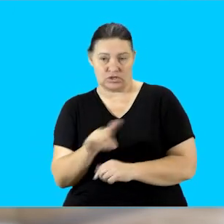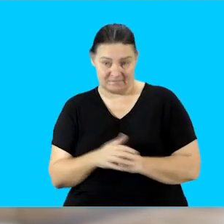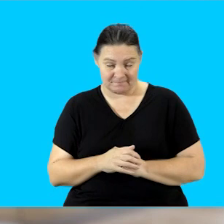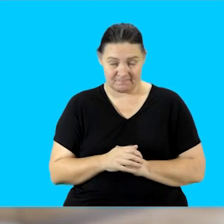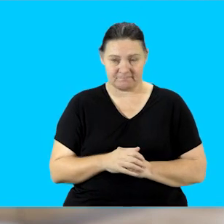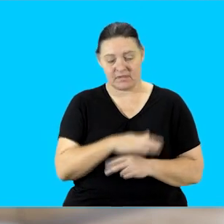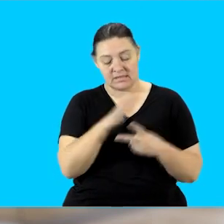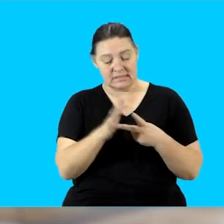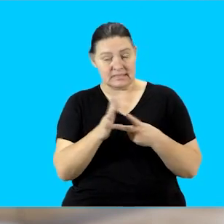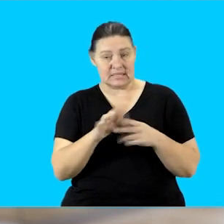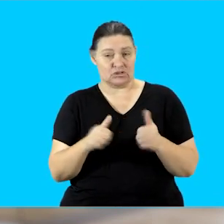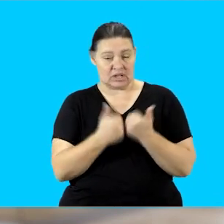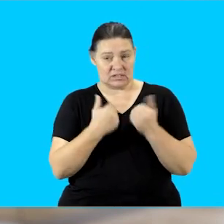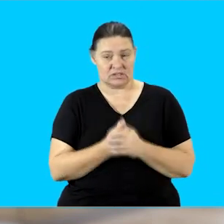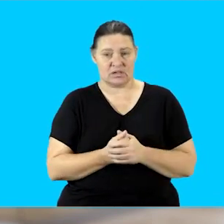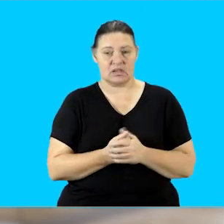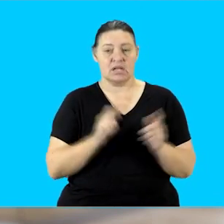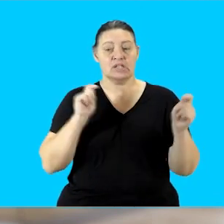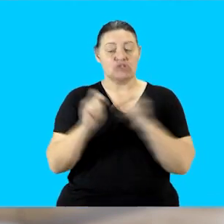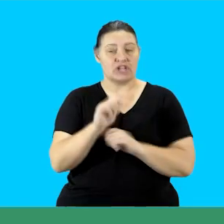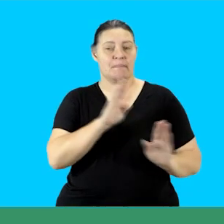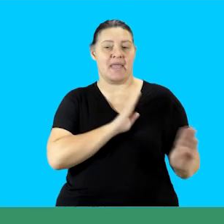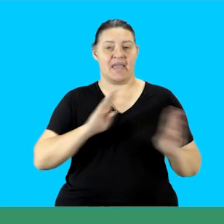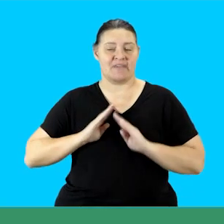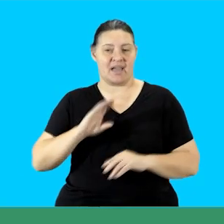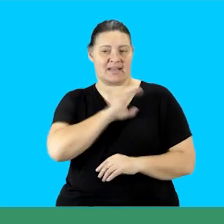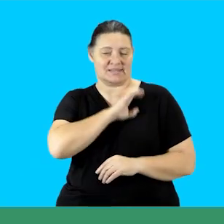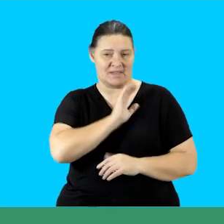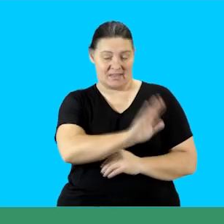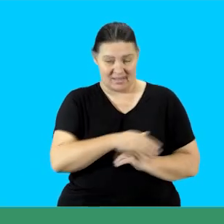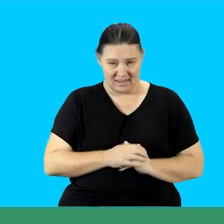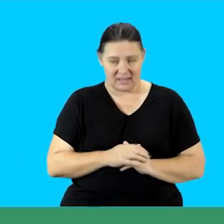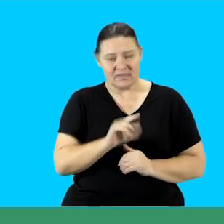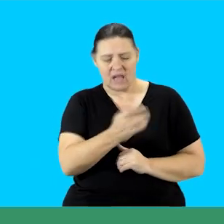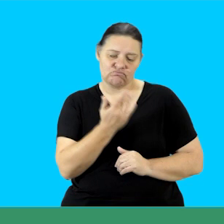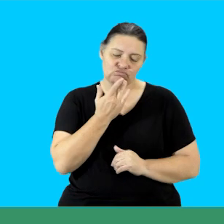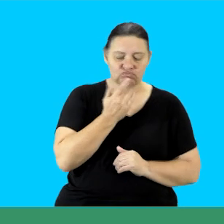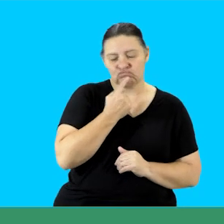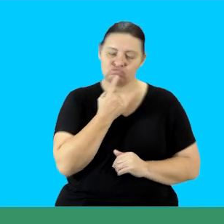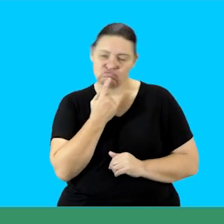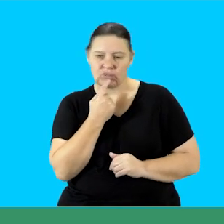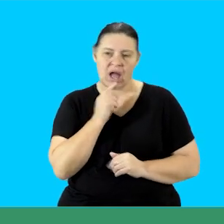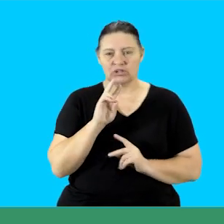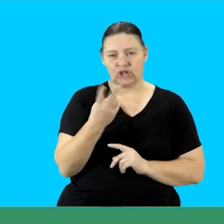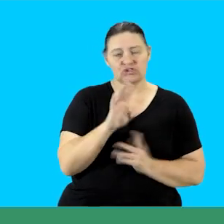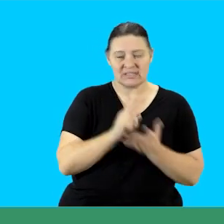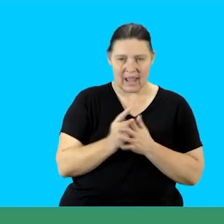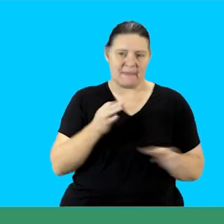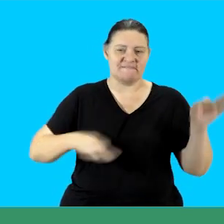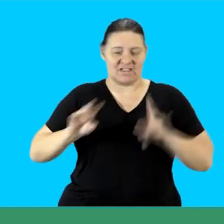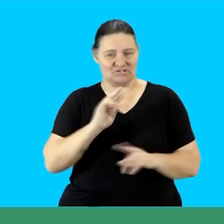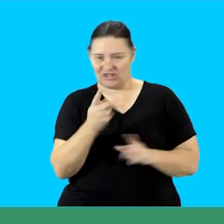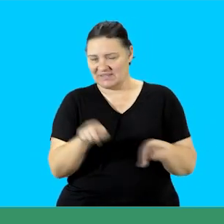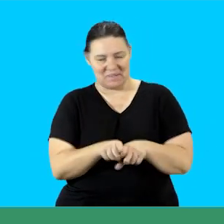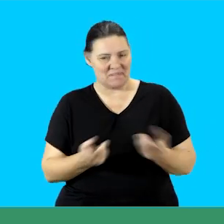Then let's move on to the second challenge. Changes in consumer behavior. Consumers' preferences and tastes can change as